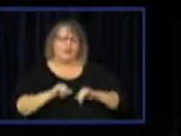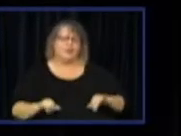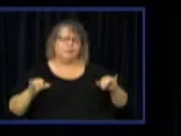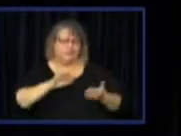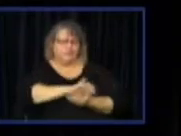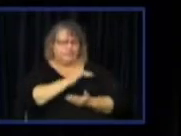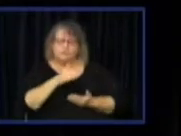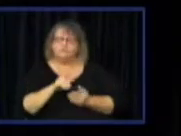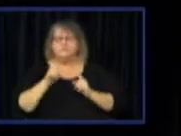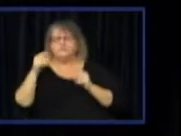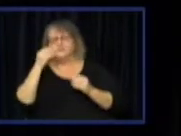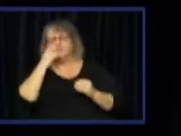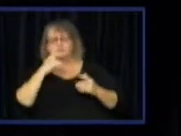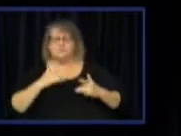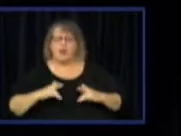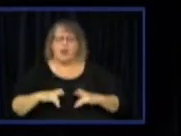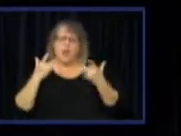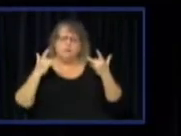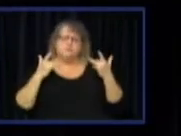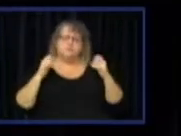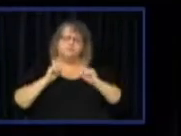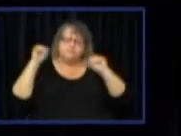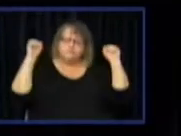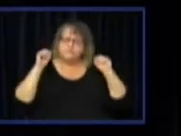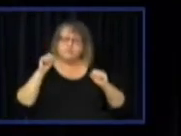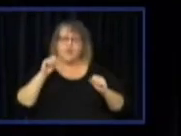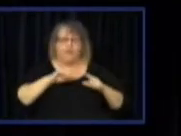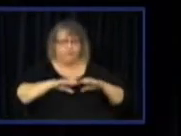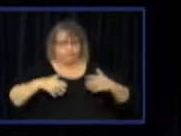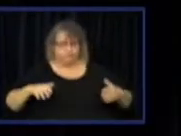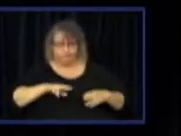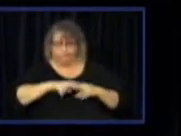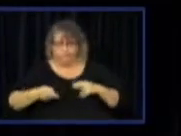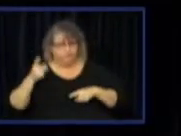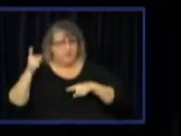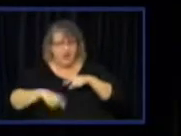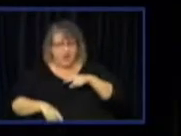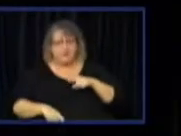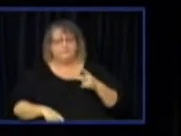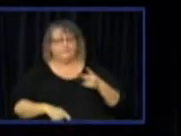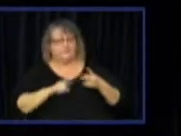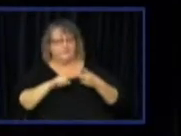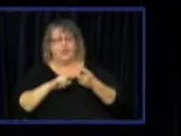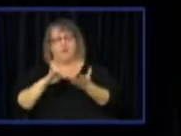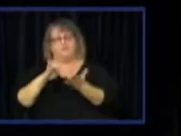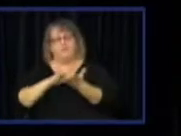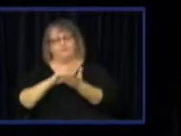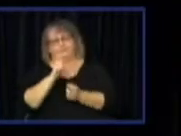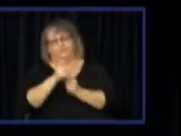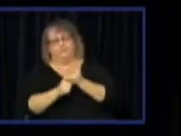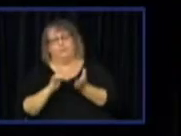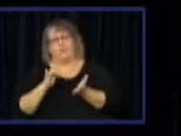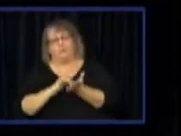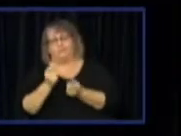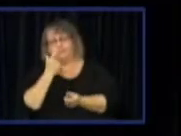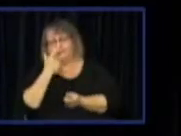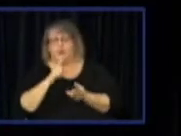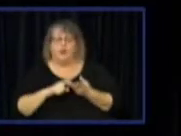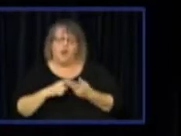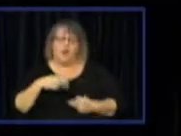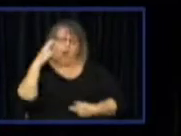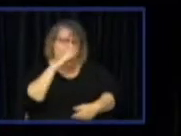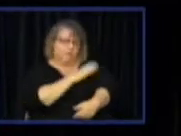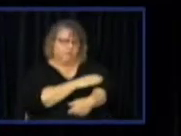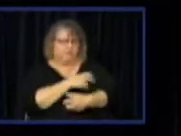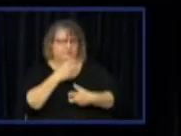becoming more physically active, and reduction in weight are not successful, then the second line treatment are medications. And blood pressure can be